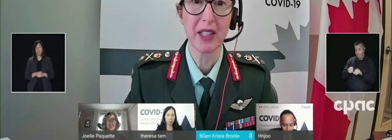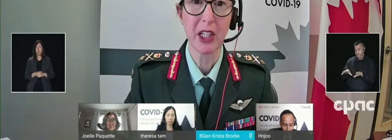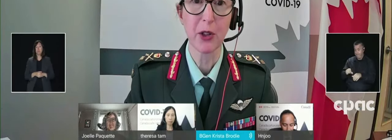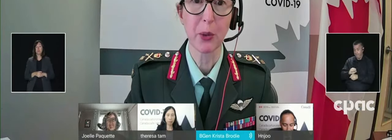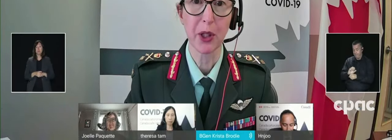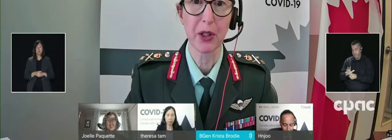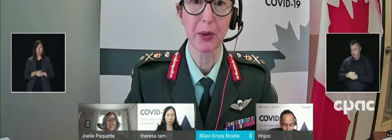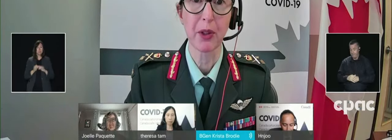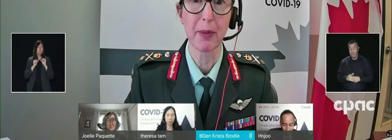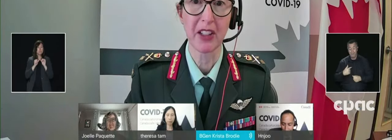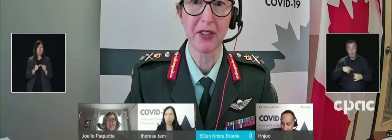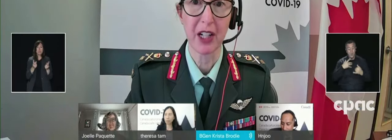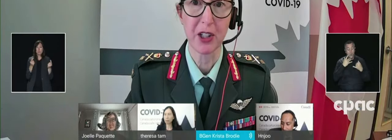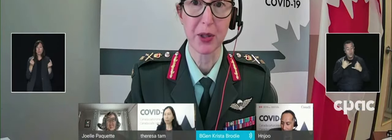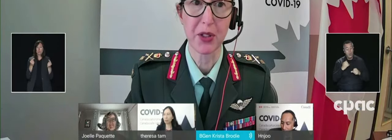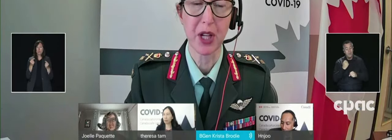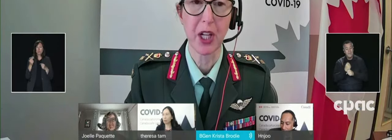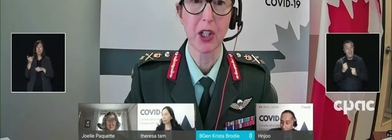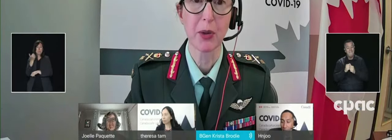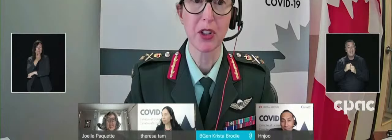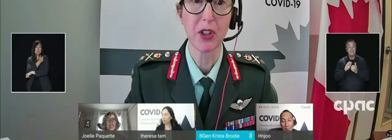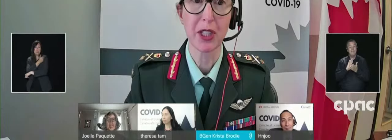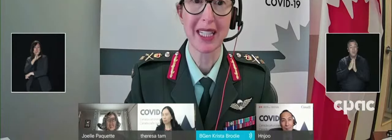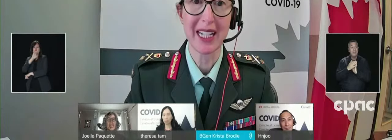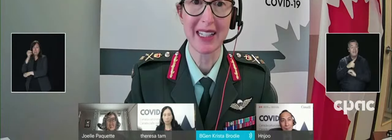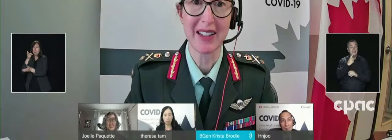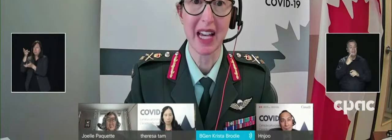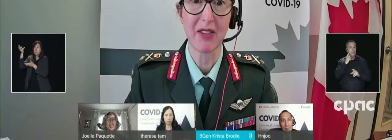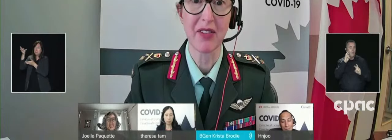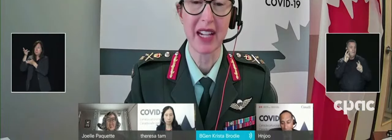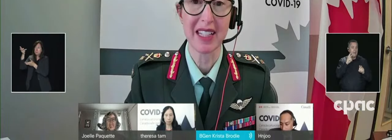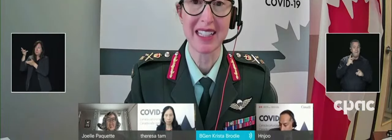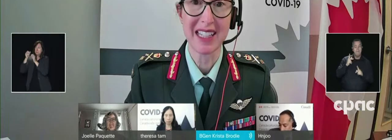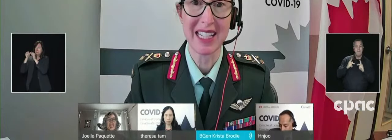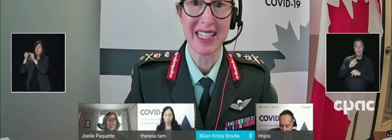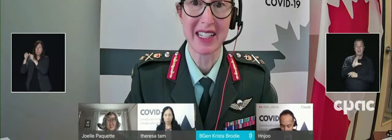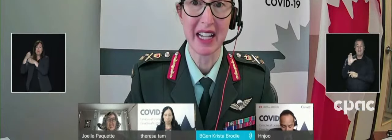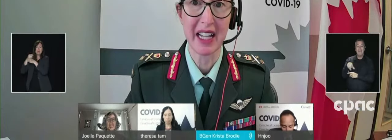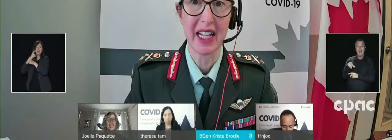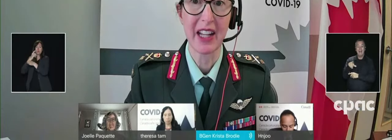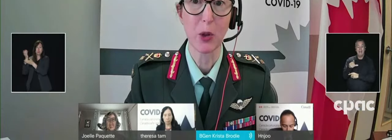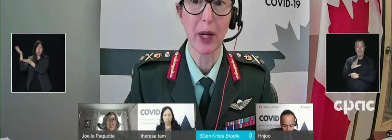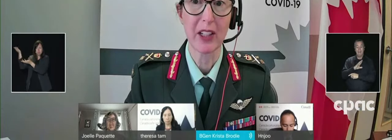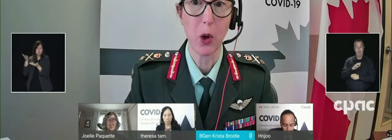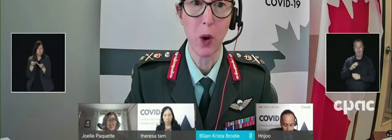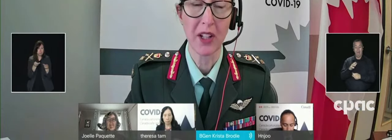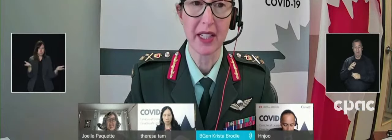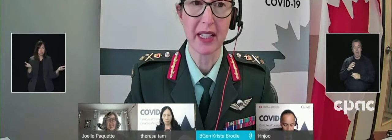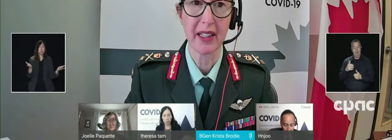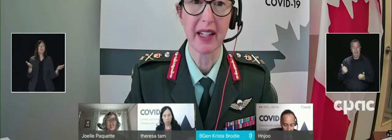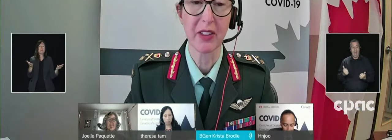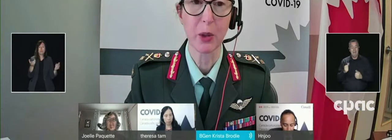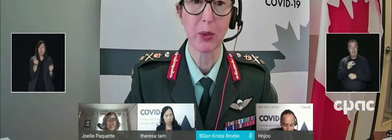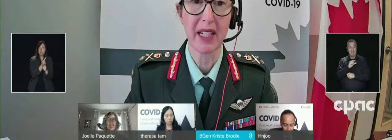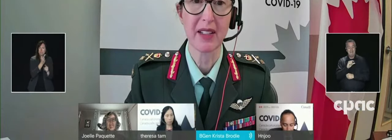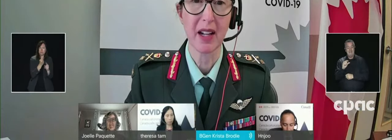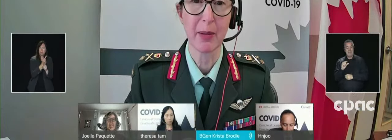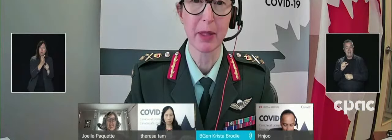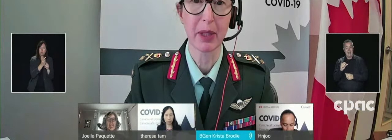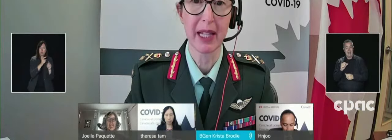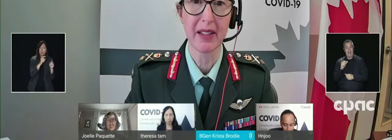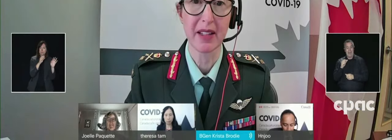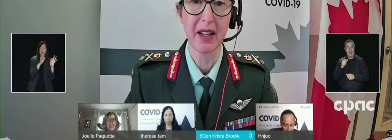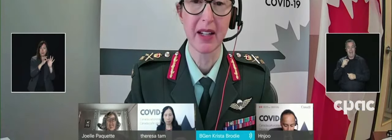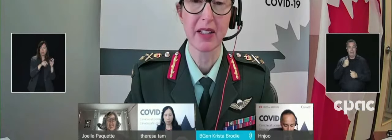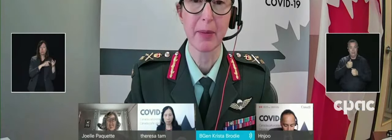We will continue to work with manufacturers to ensure Canadians have the vaccines needed in the right quantity and at the right